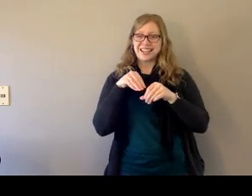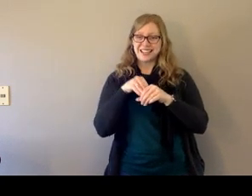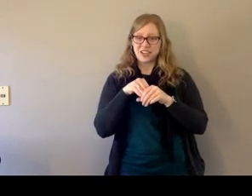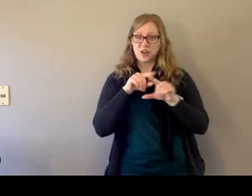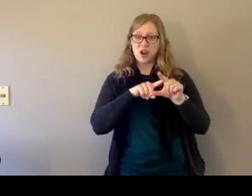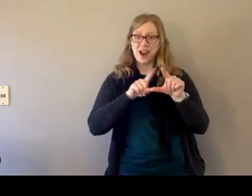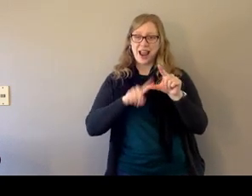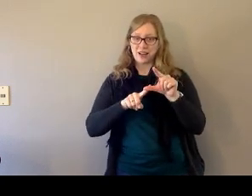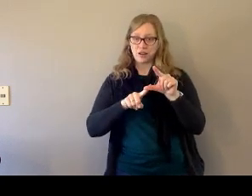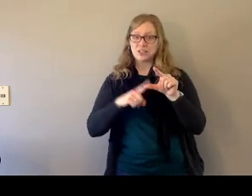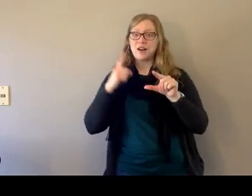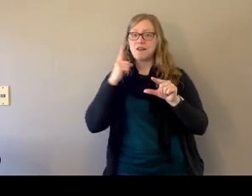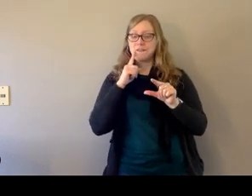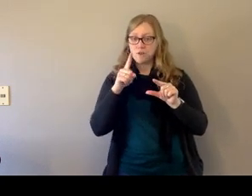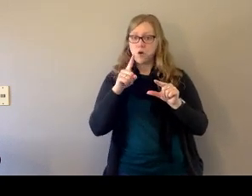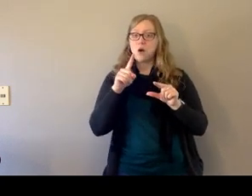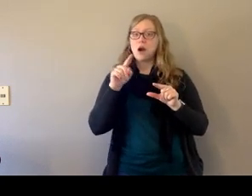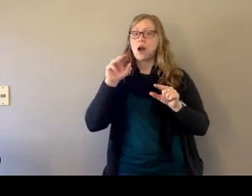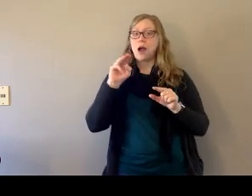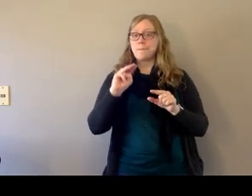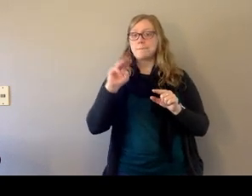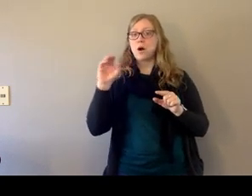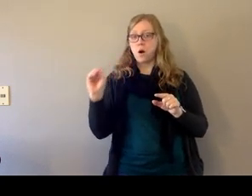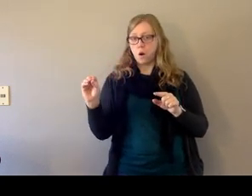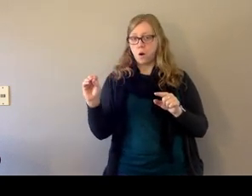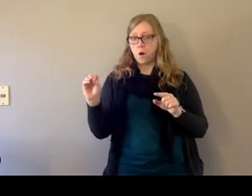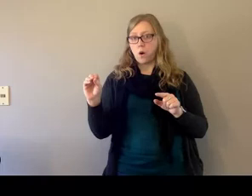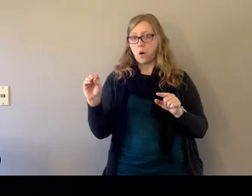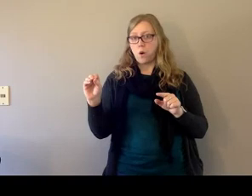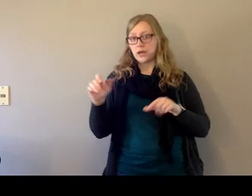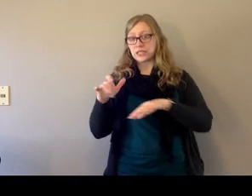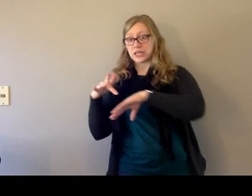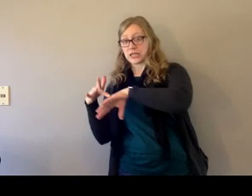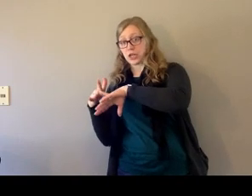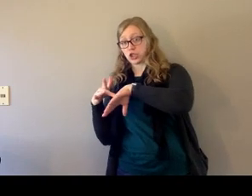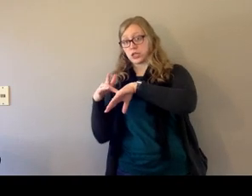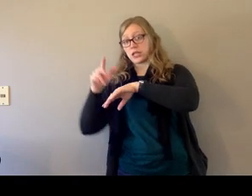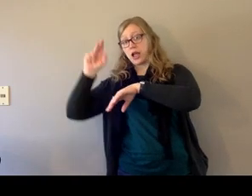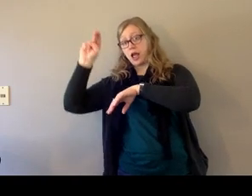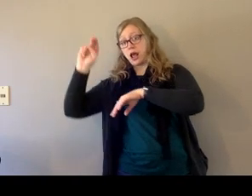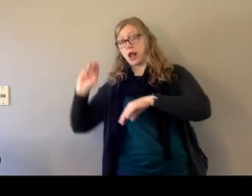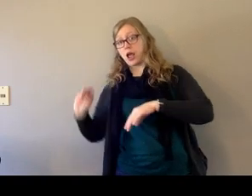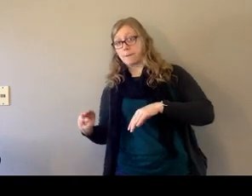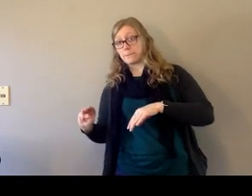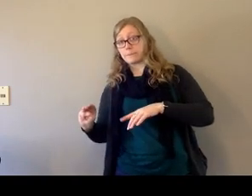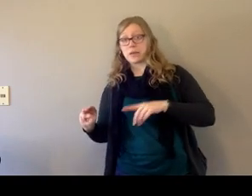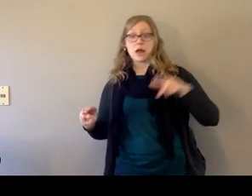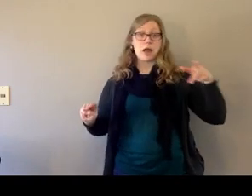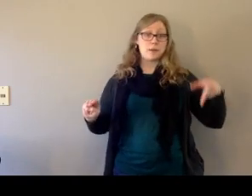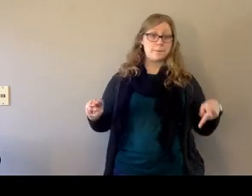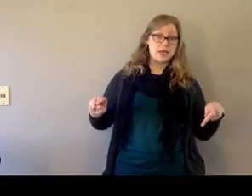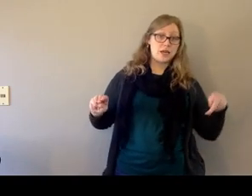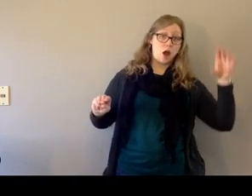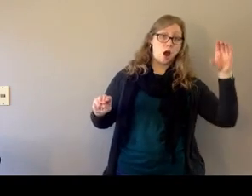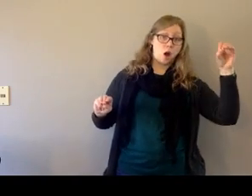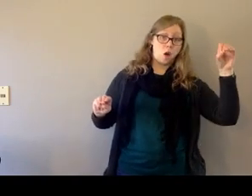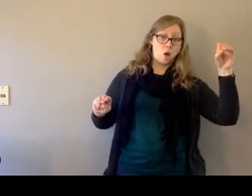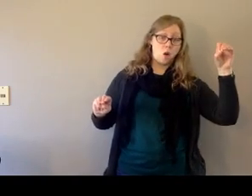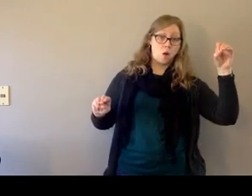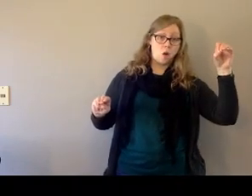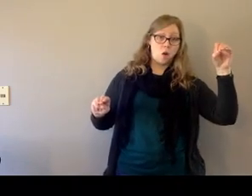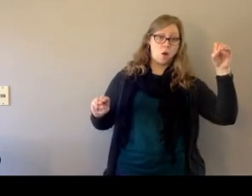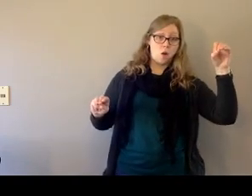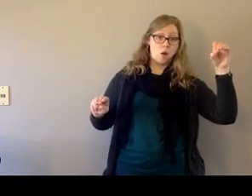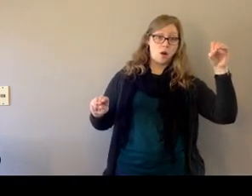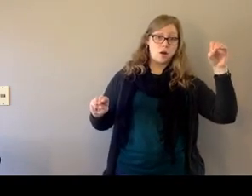MO crossing the line NM and PO. So by the converse of the